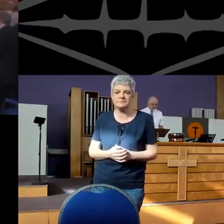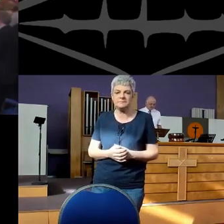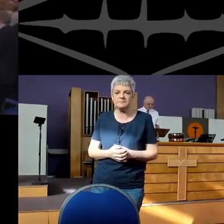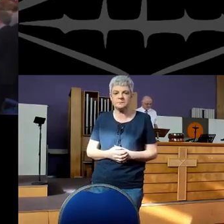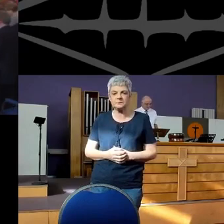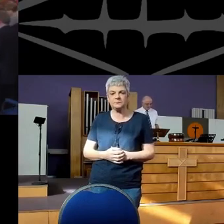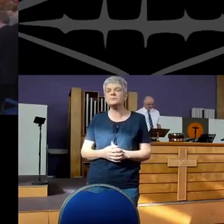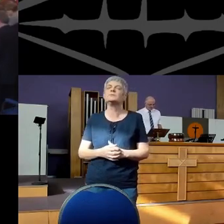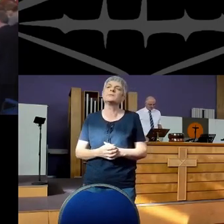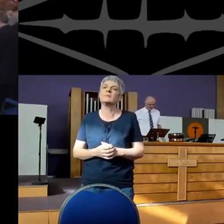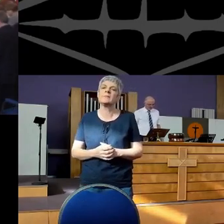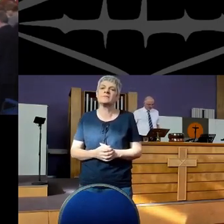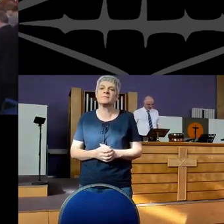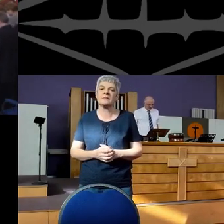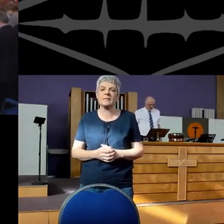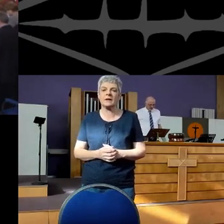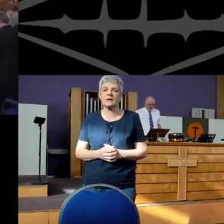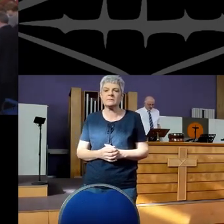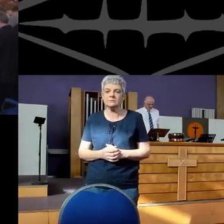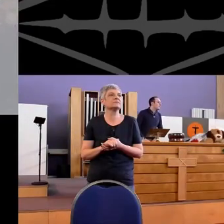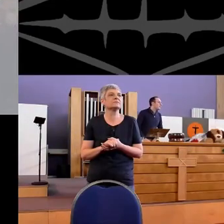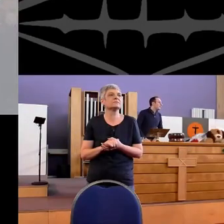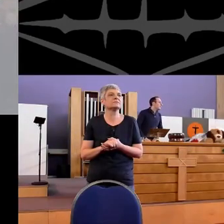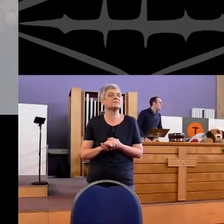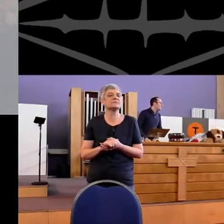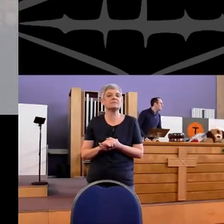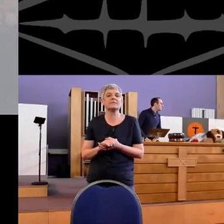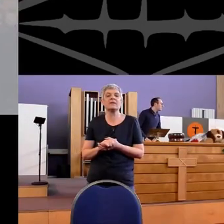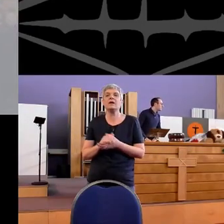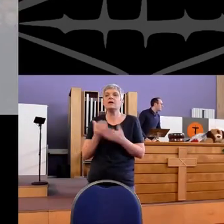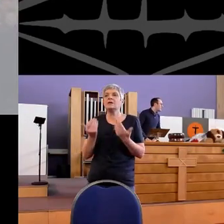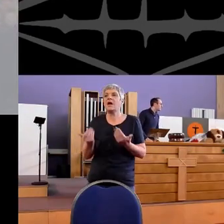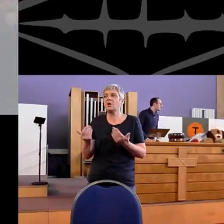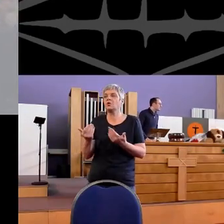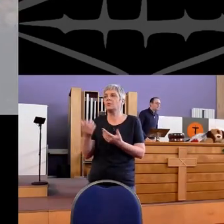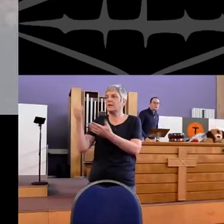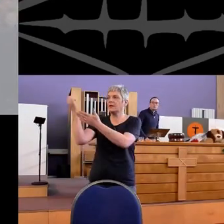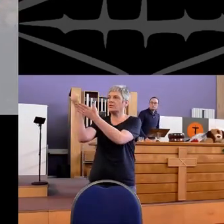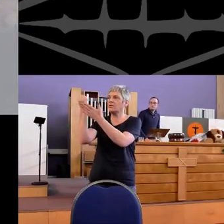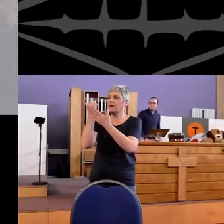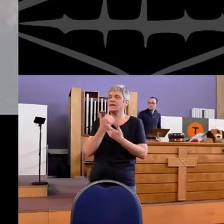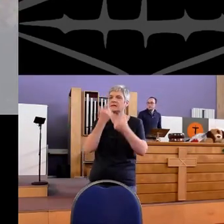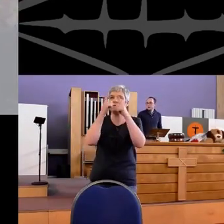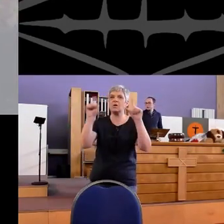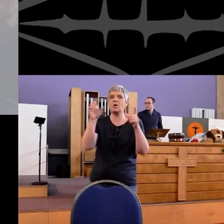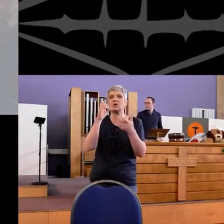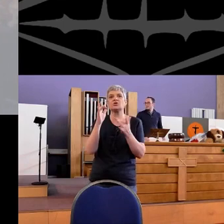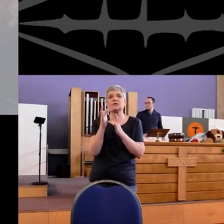Now may the grace of the Lord.